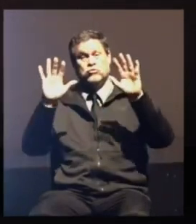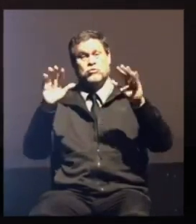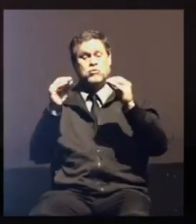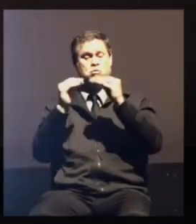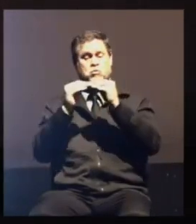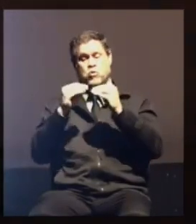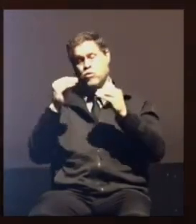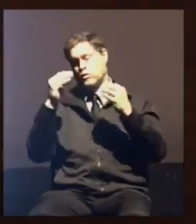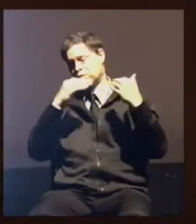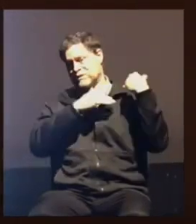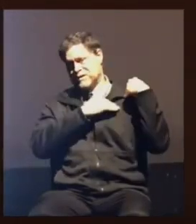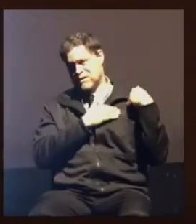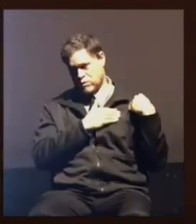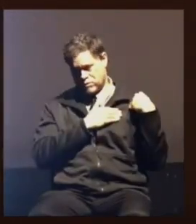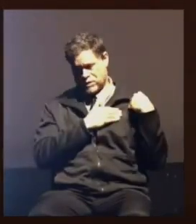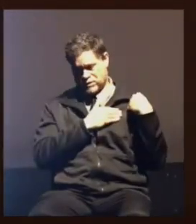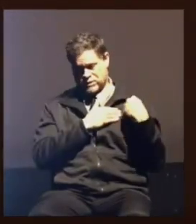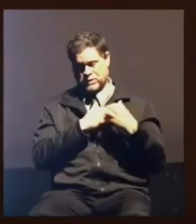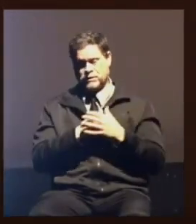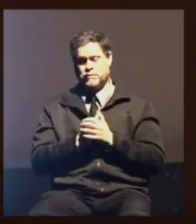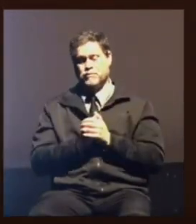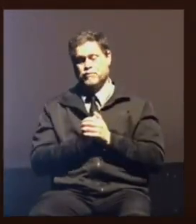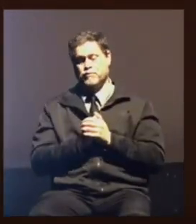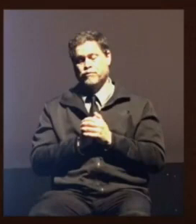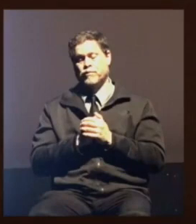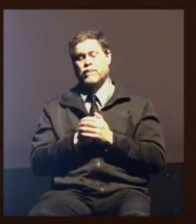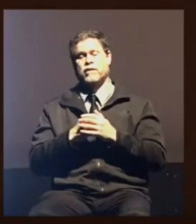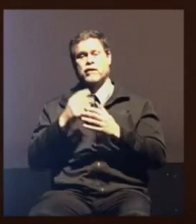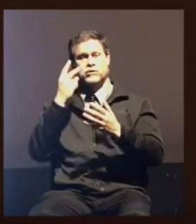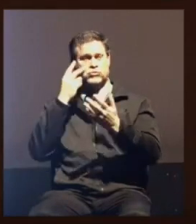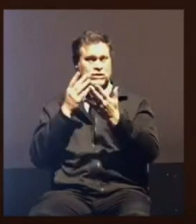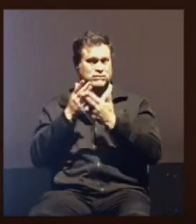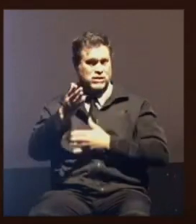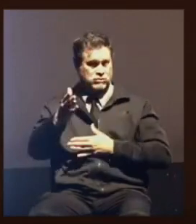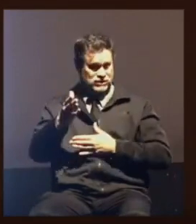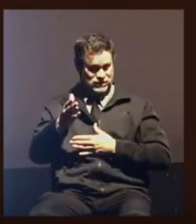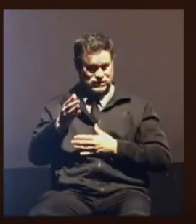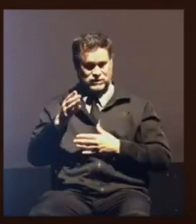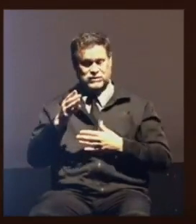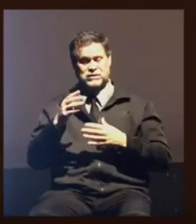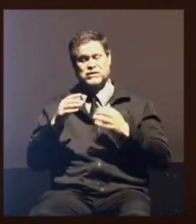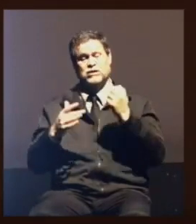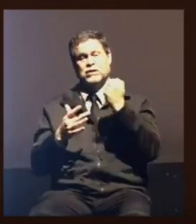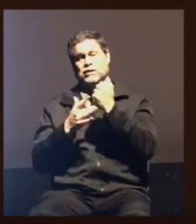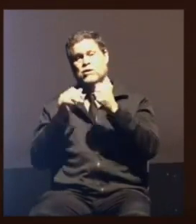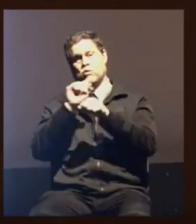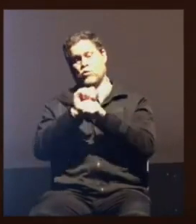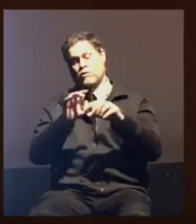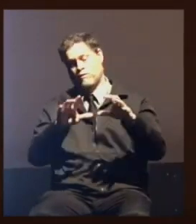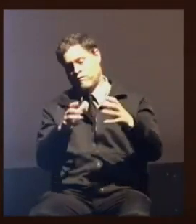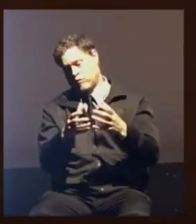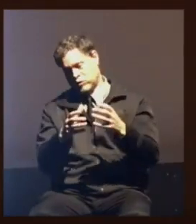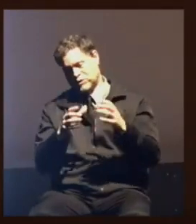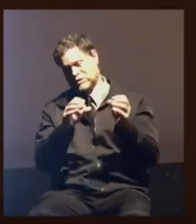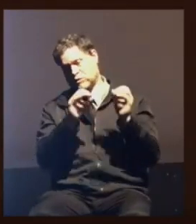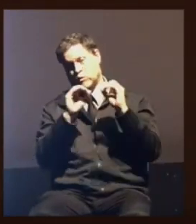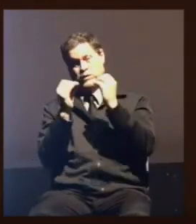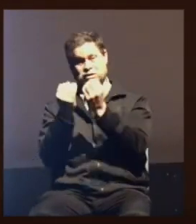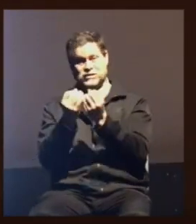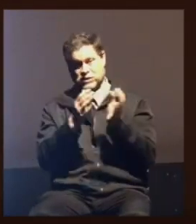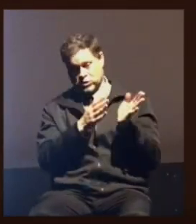Not even consider, we need greater accountability and transparency in our tech workforce and in tech